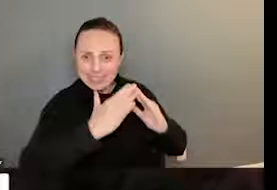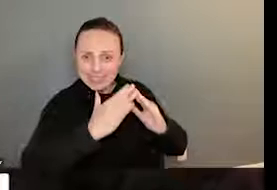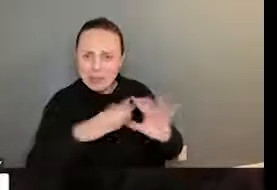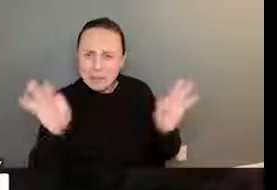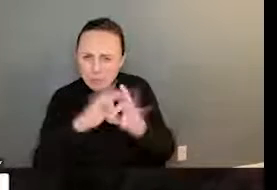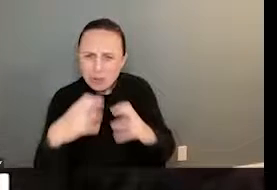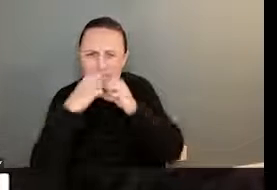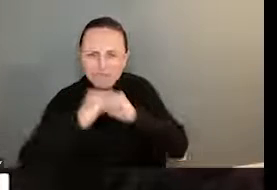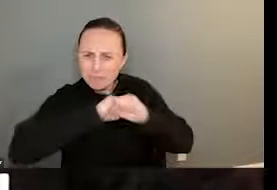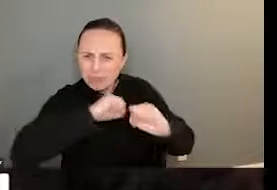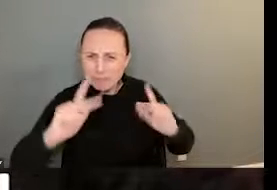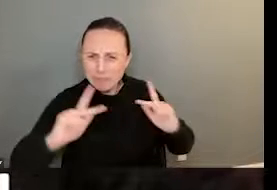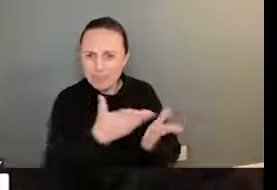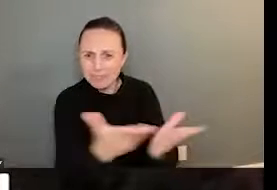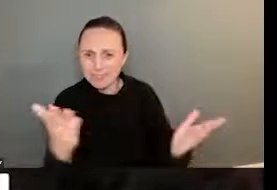people.